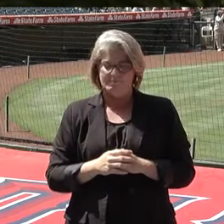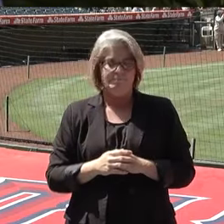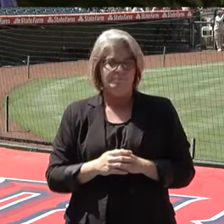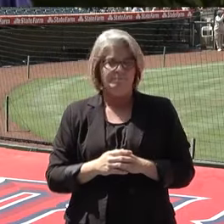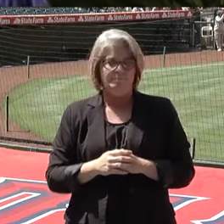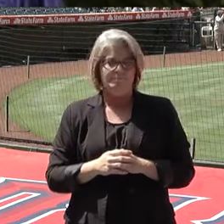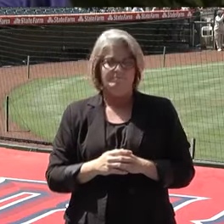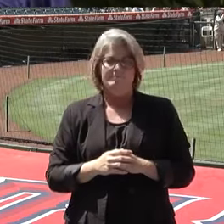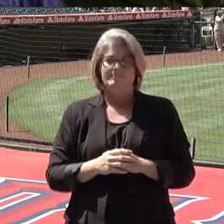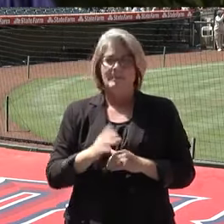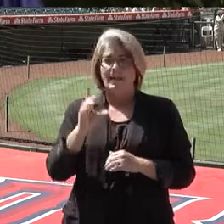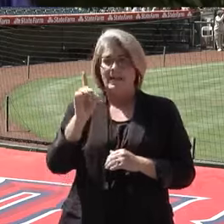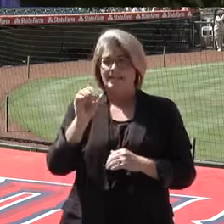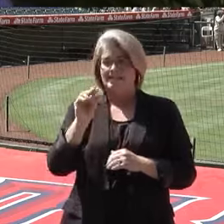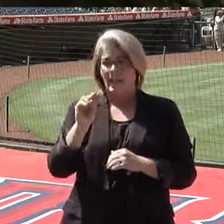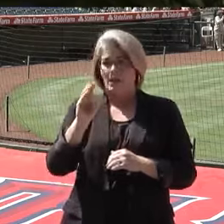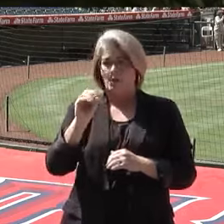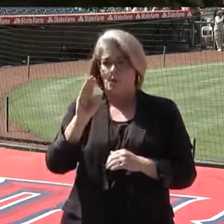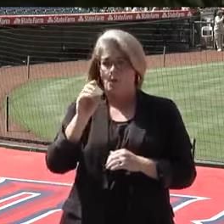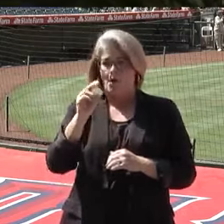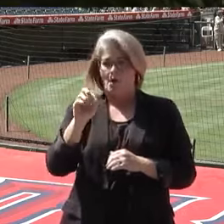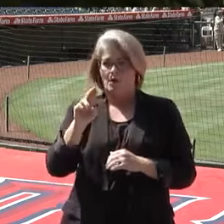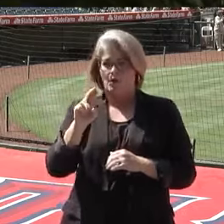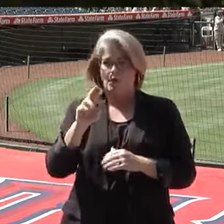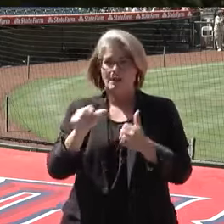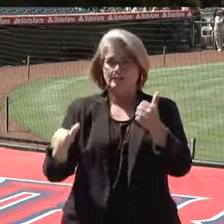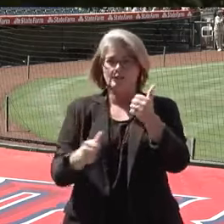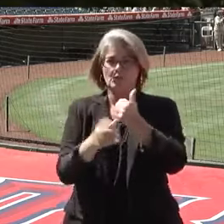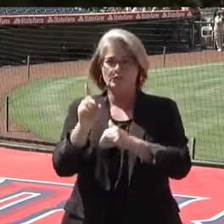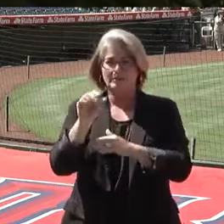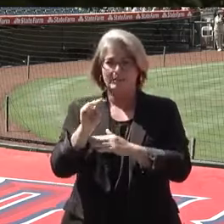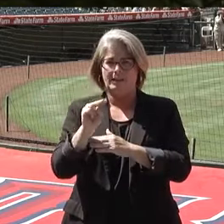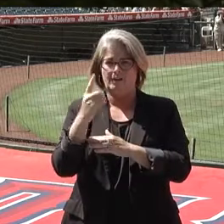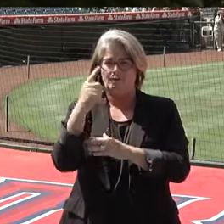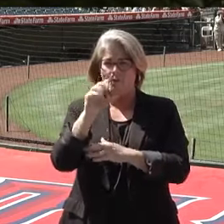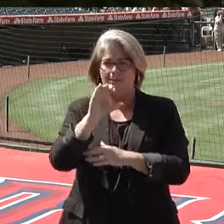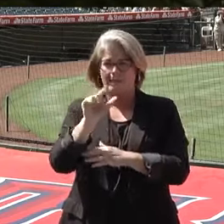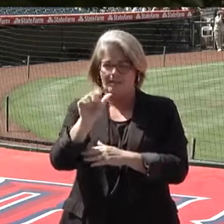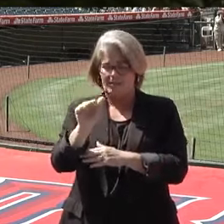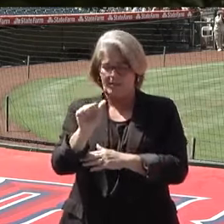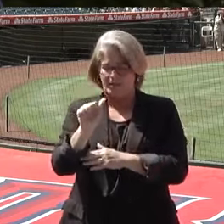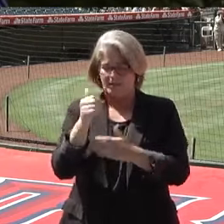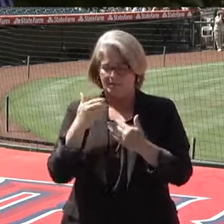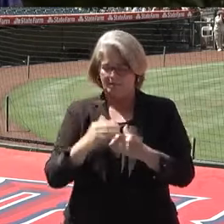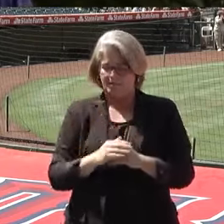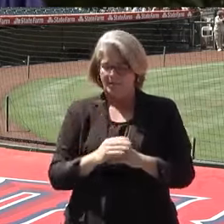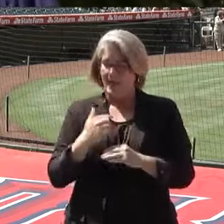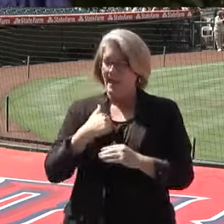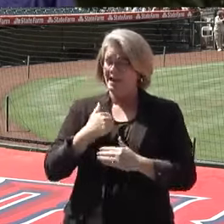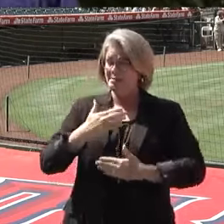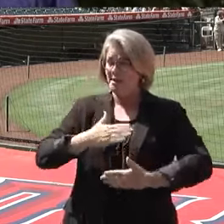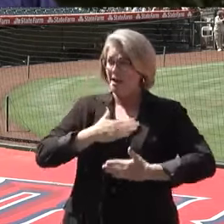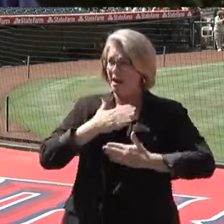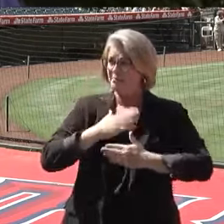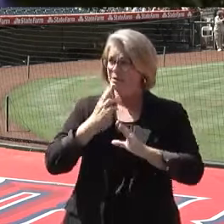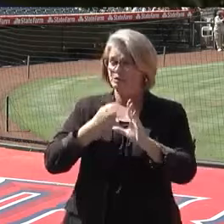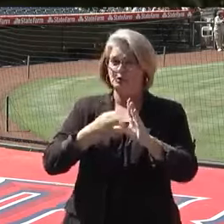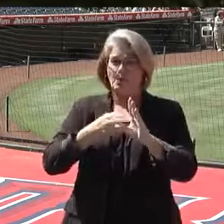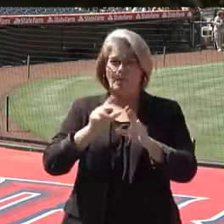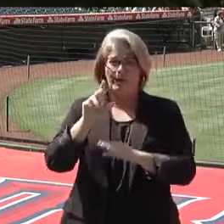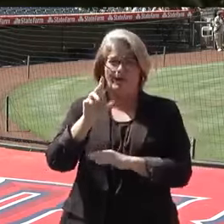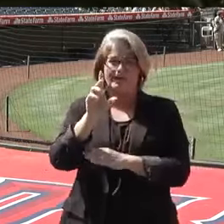I am Dan O'Connor, Associate Dean in the College of Liberal Arts. I am pleased to join Dean Thien and Associate Dean